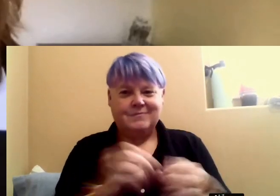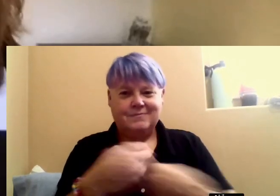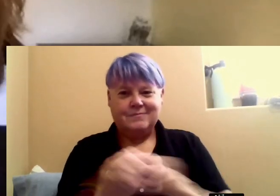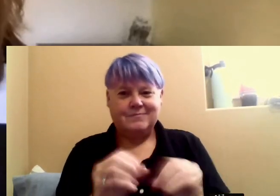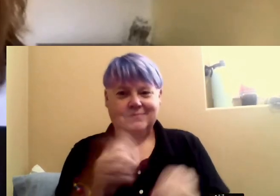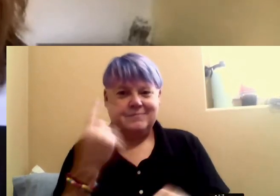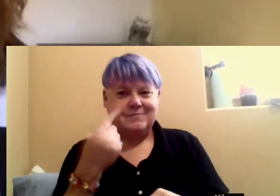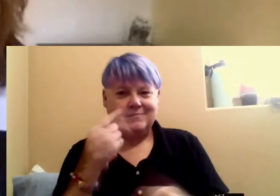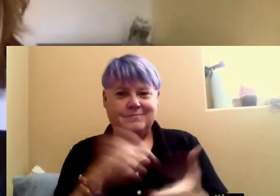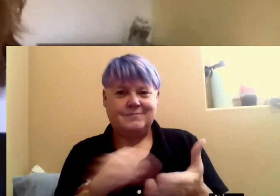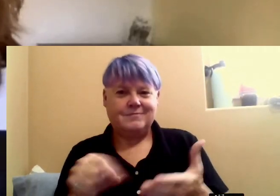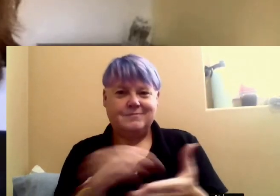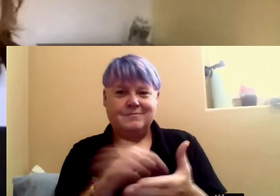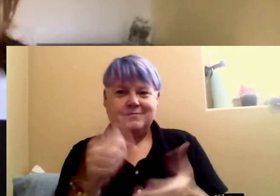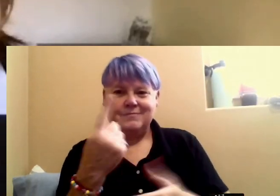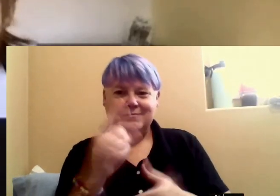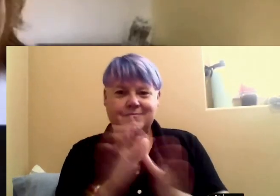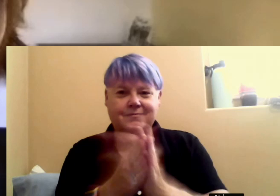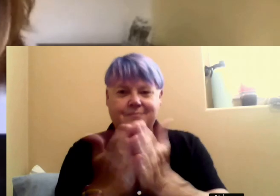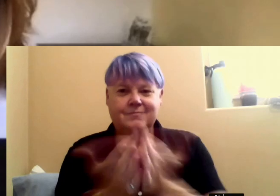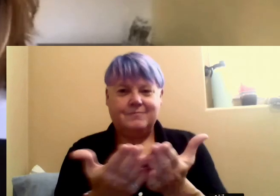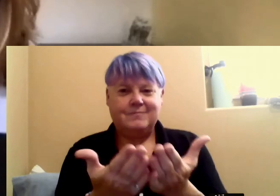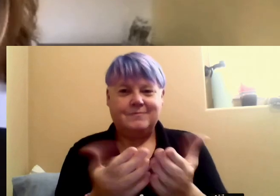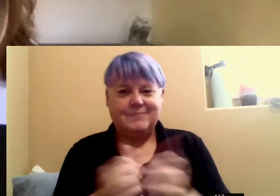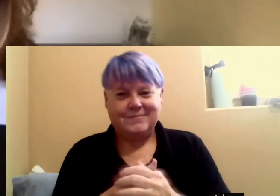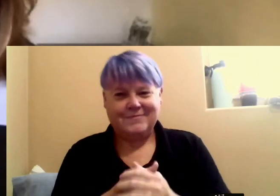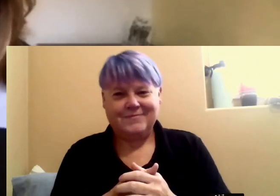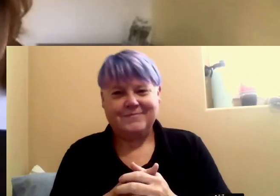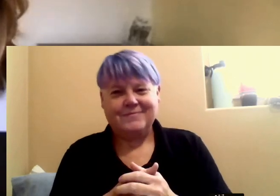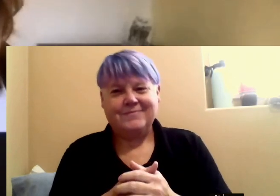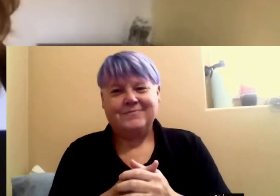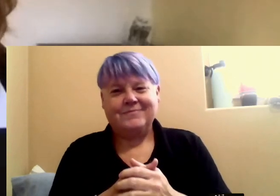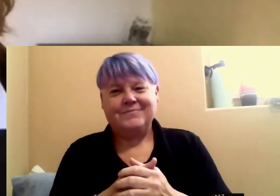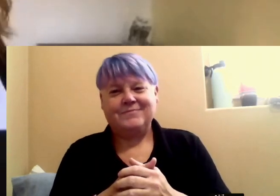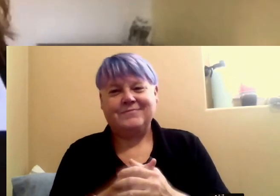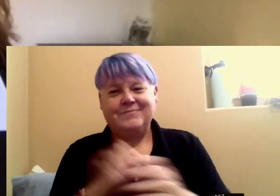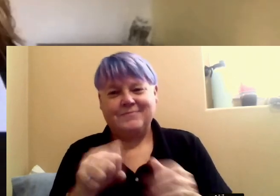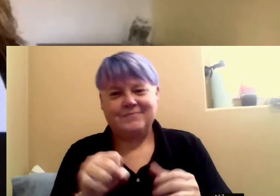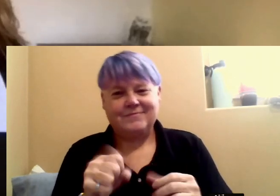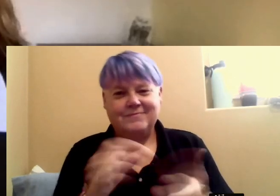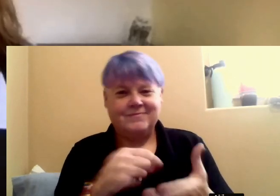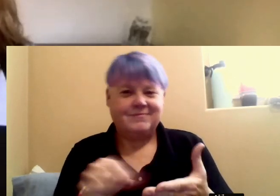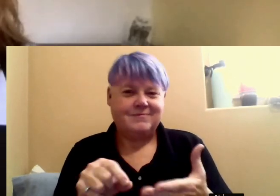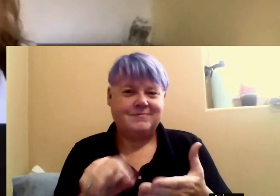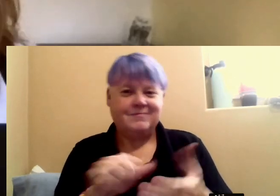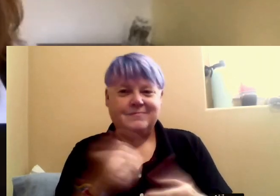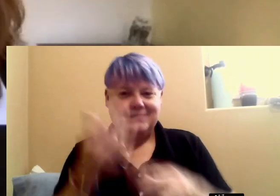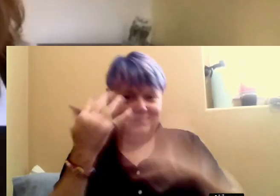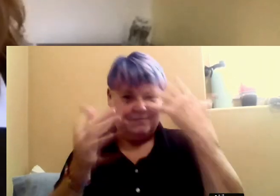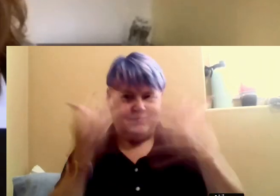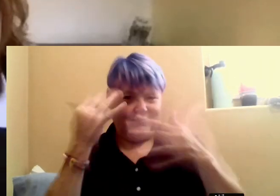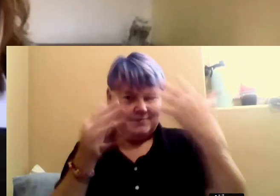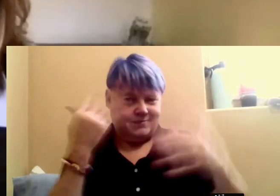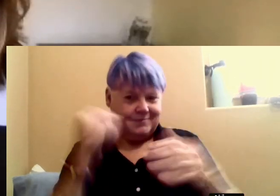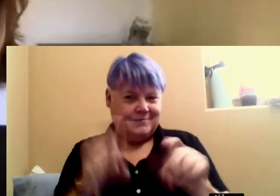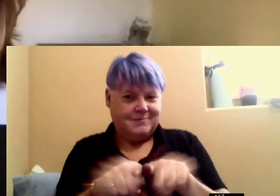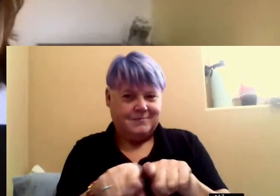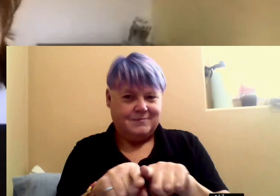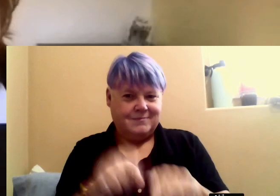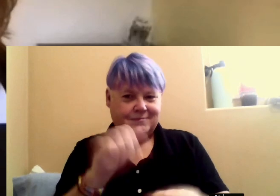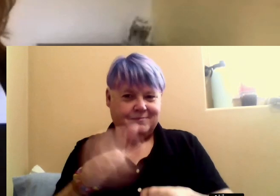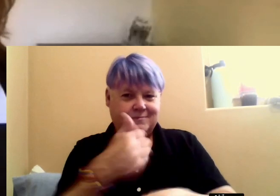just writing one book. Yeah, so I'm writing another thriller. It is also set in the